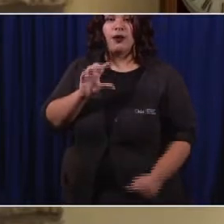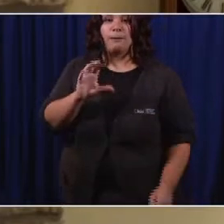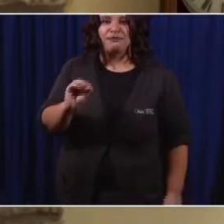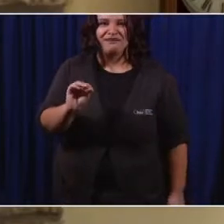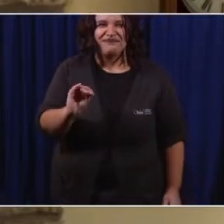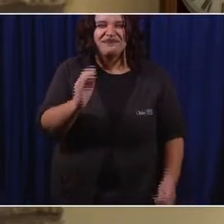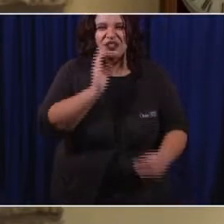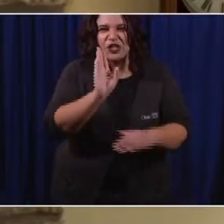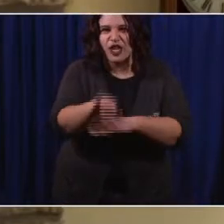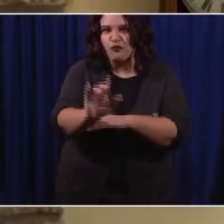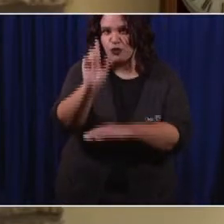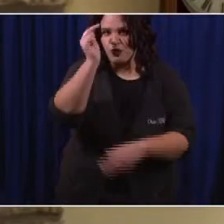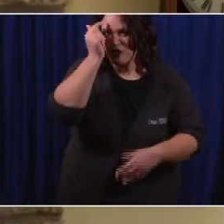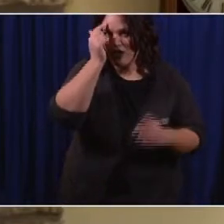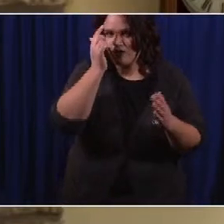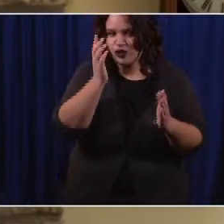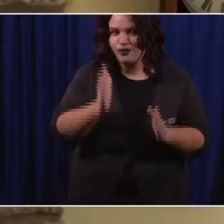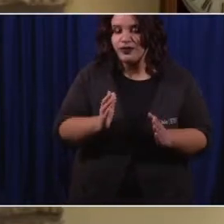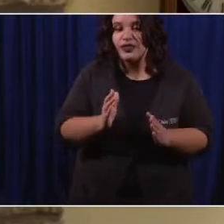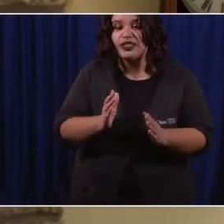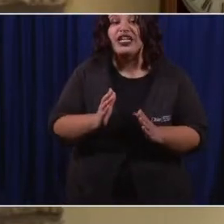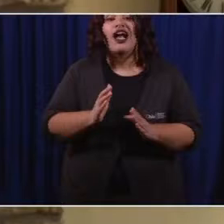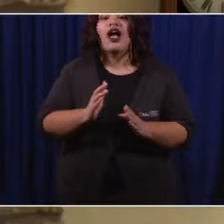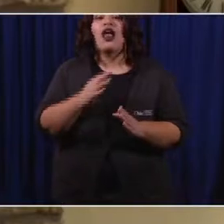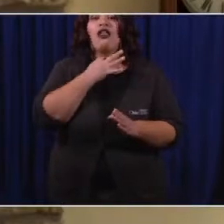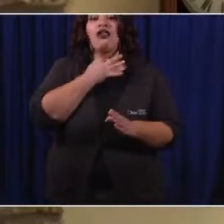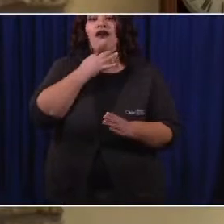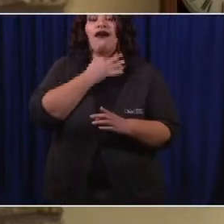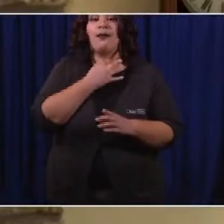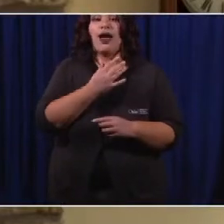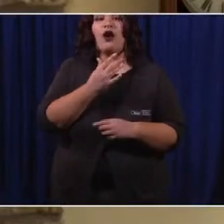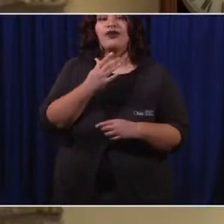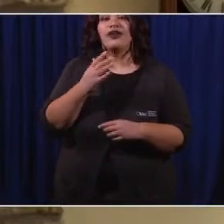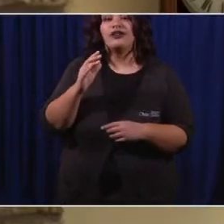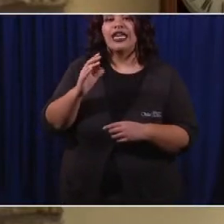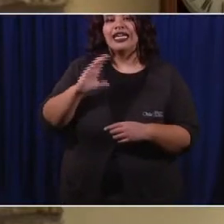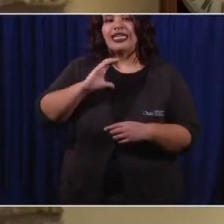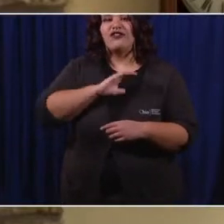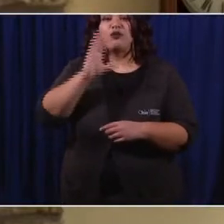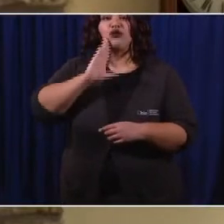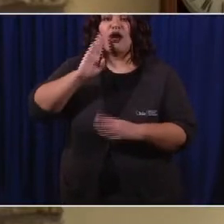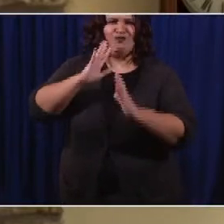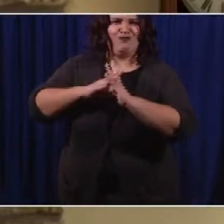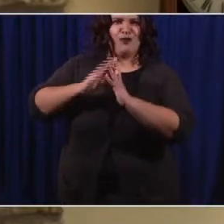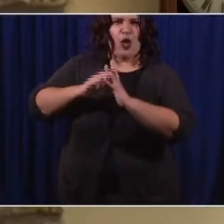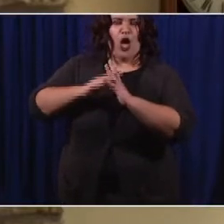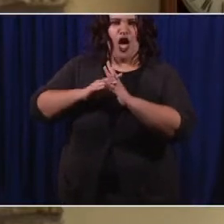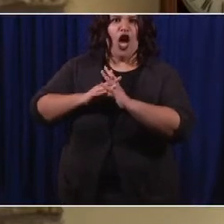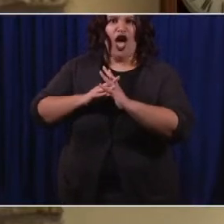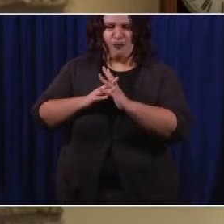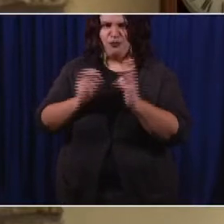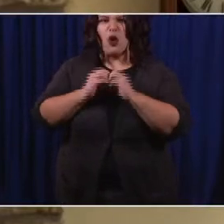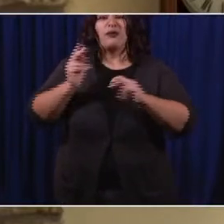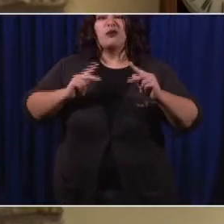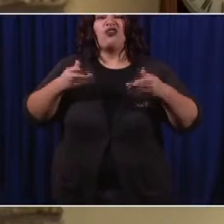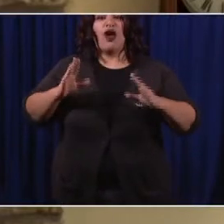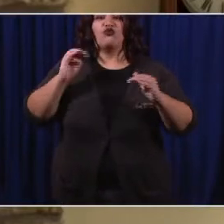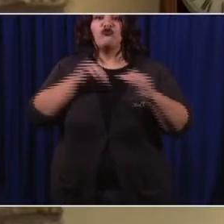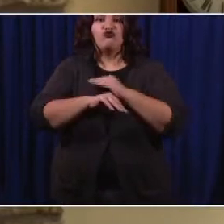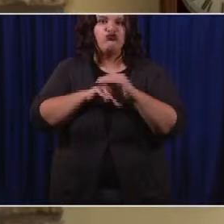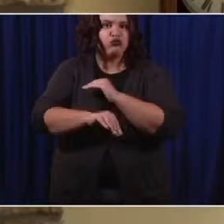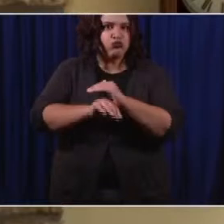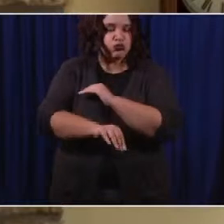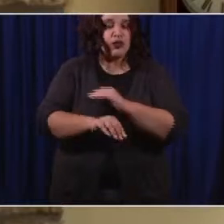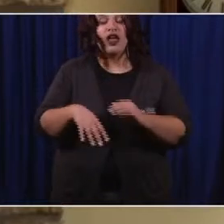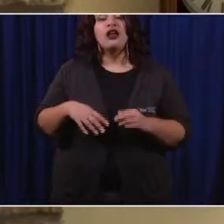circling back to the Cleveland Browns spectator decision. The owners and upper management of the